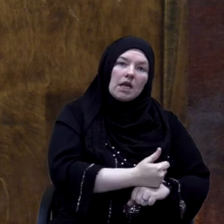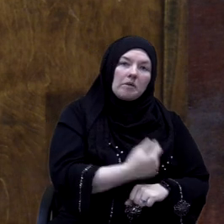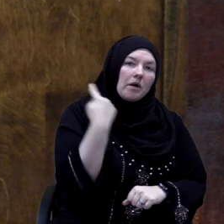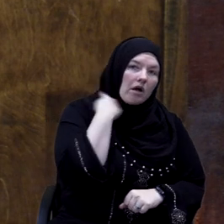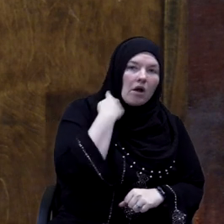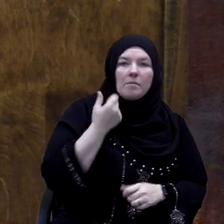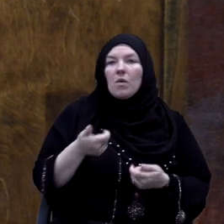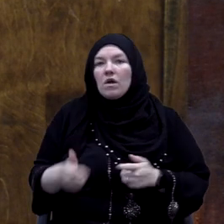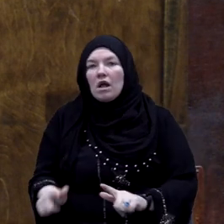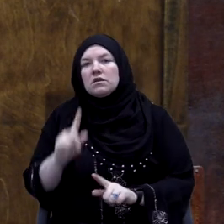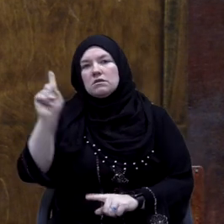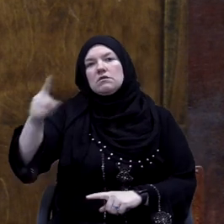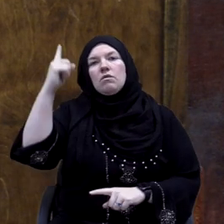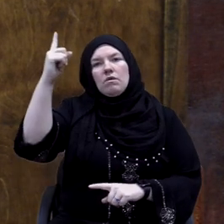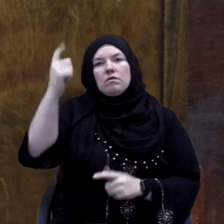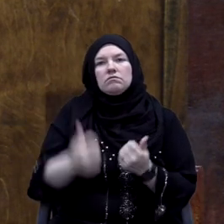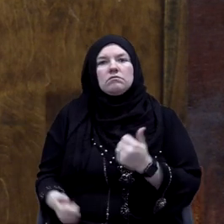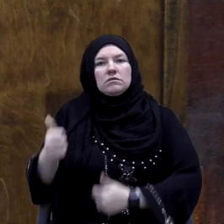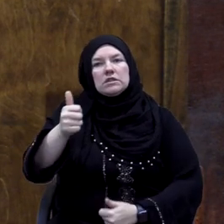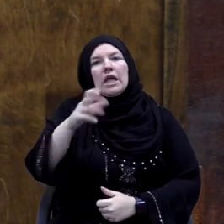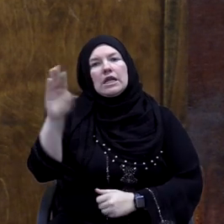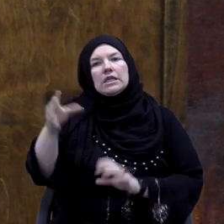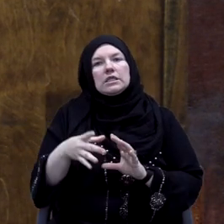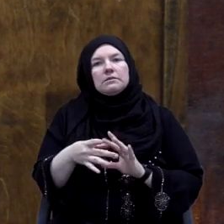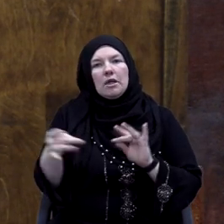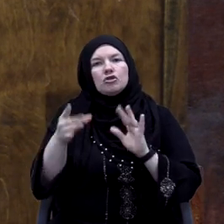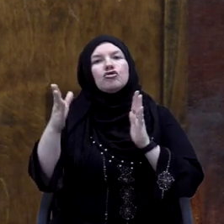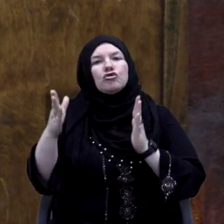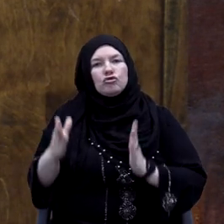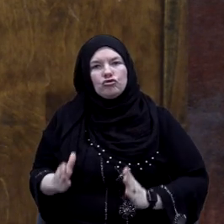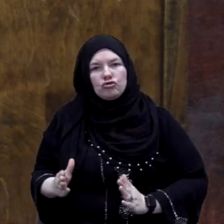Allah and His messenger.